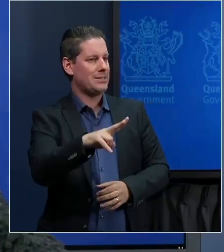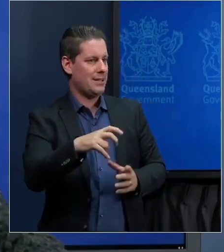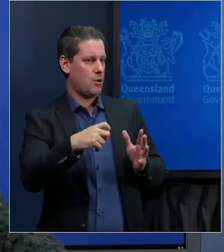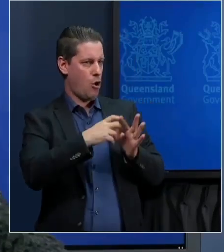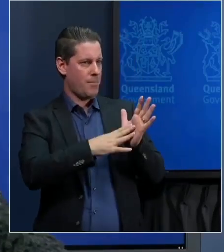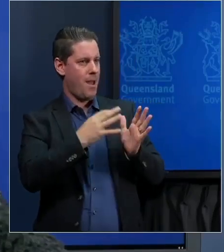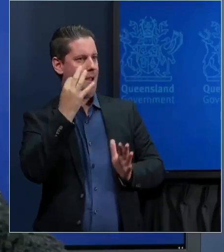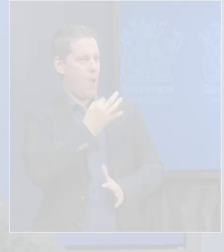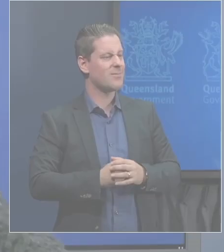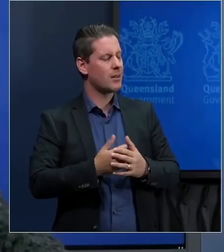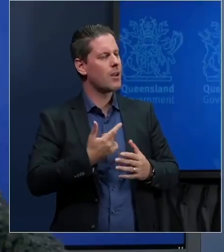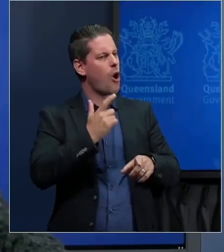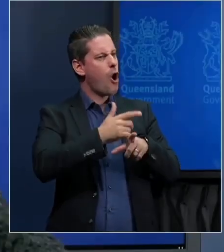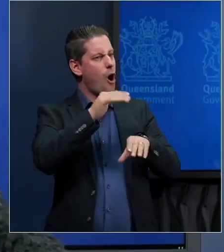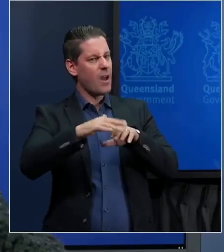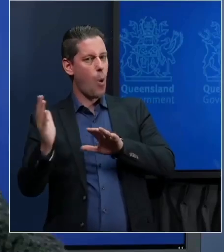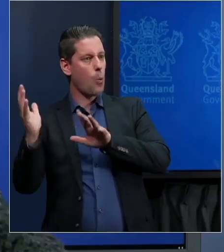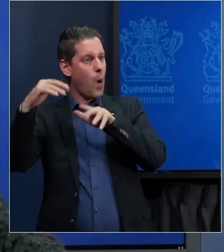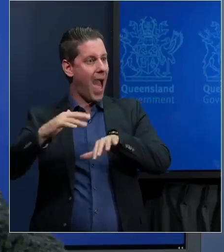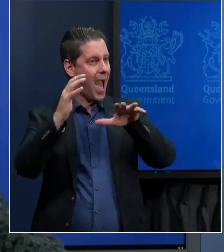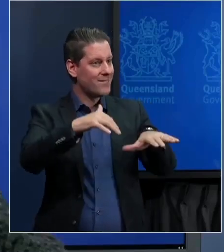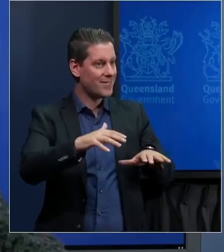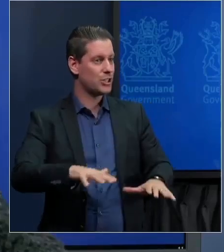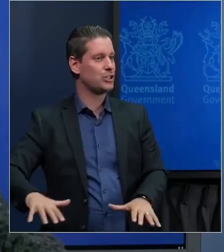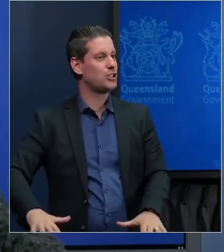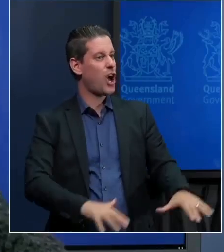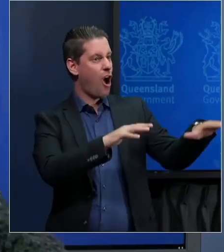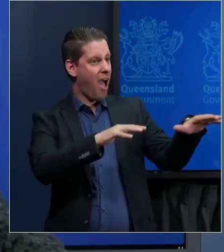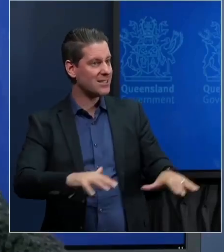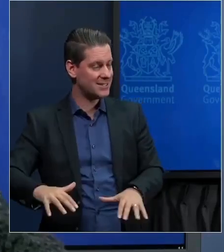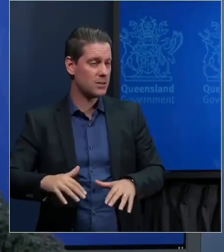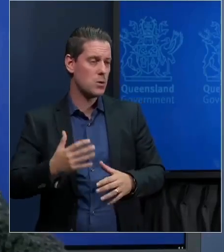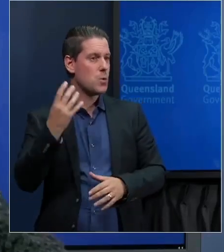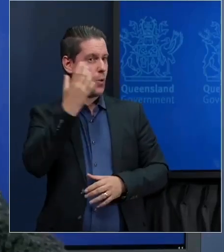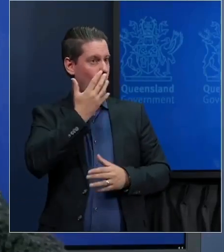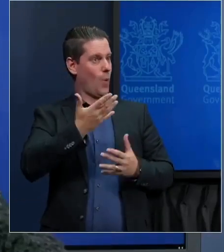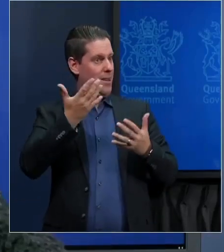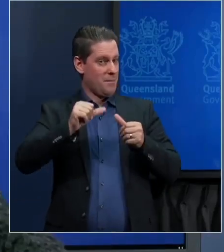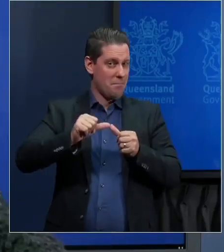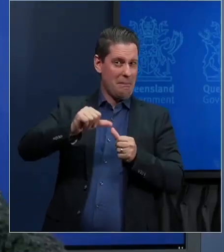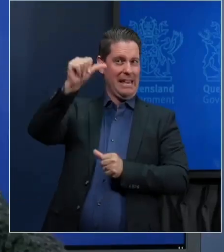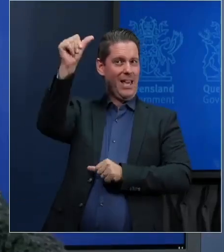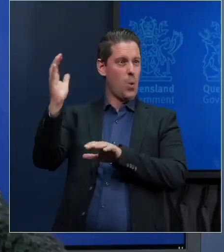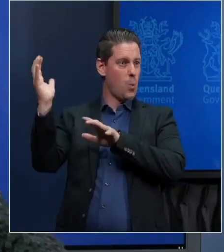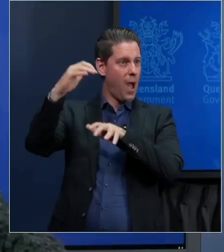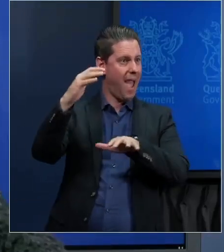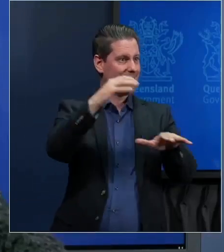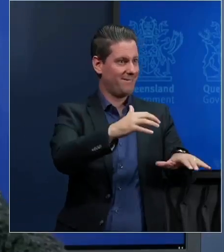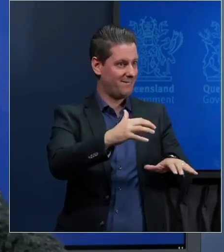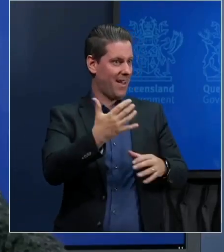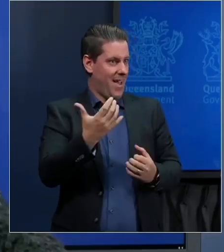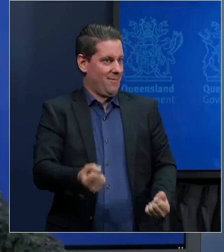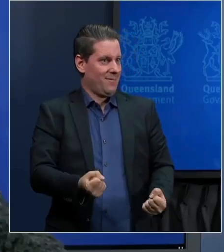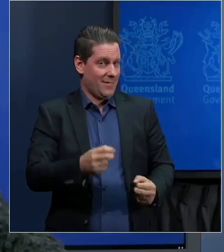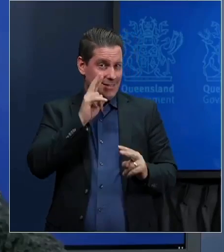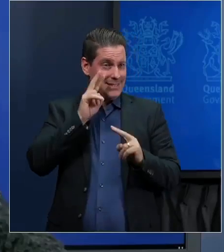the system approaches. So we have seen extreme wave heights observed across the Queensland, southeast Queensland coast, and as the Premier